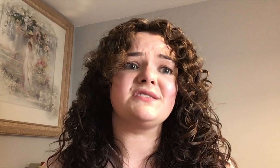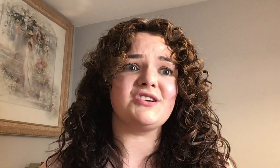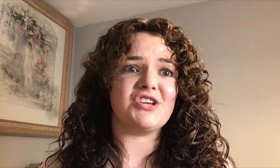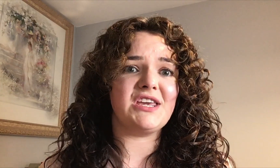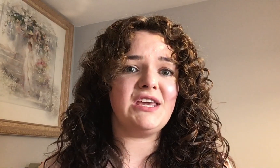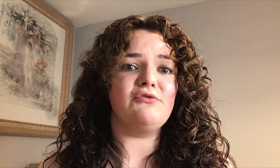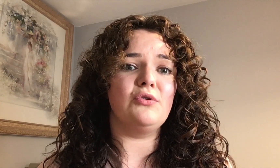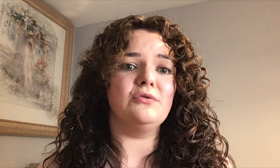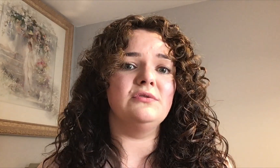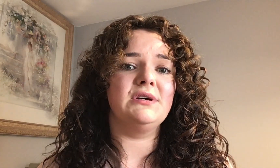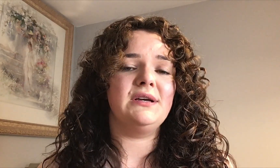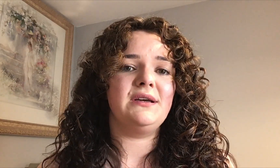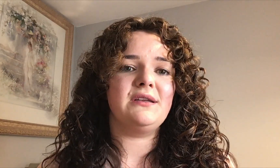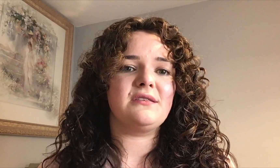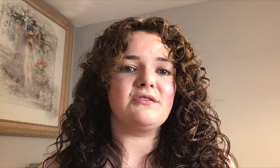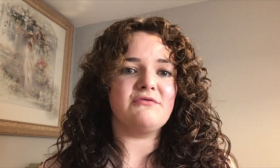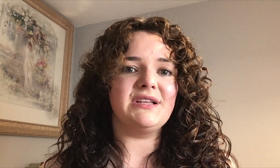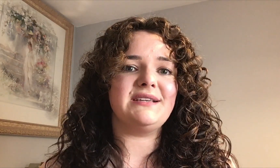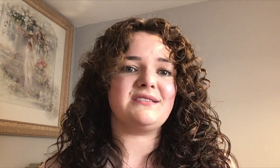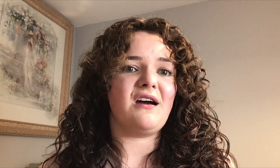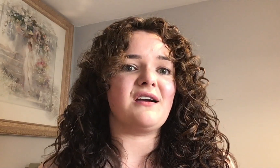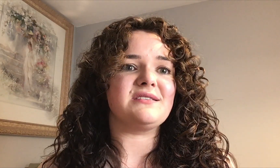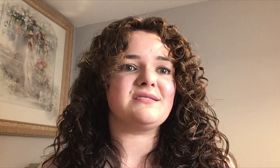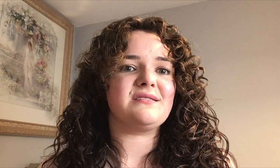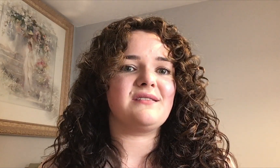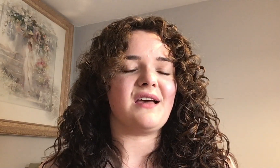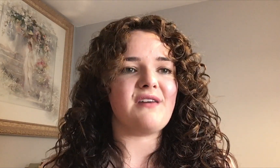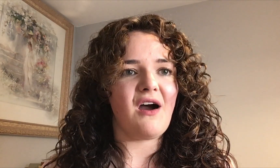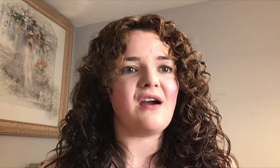but they have such a key role that really